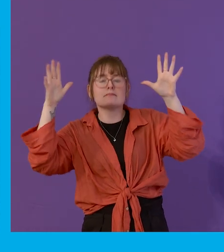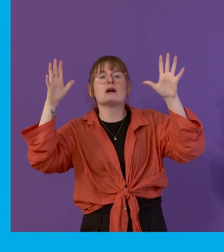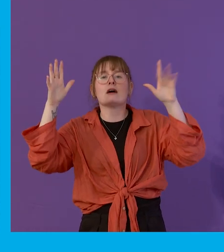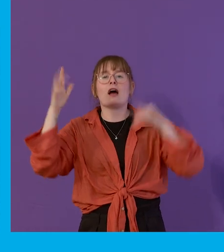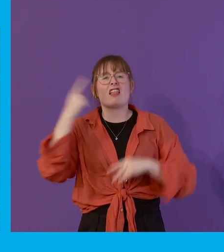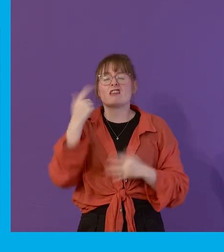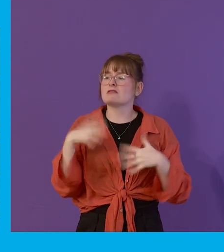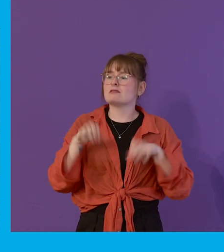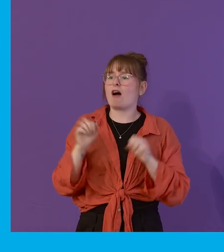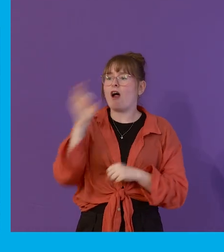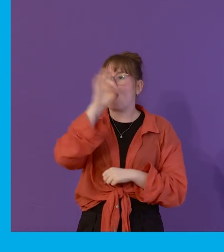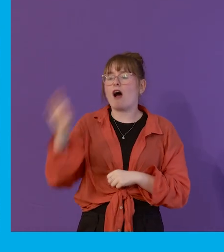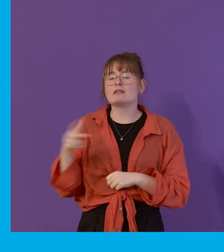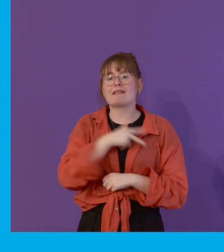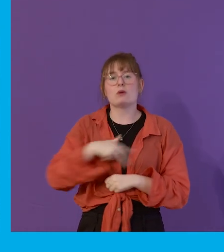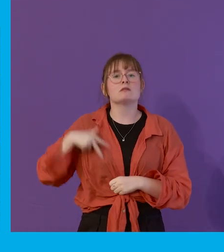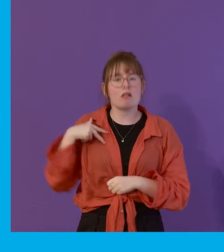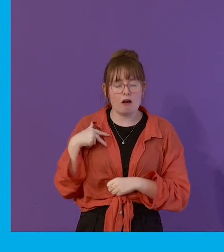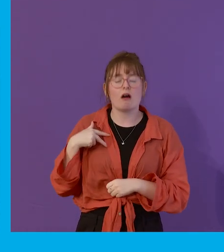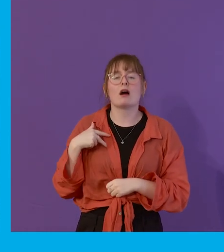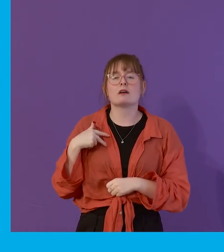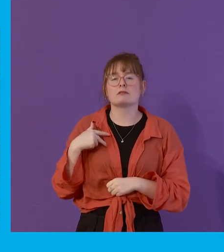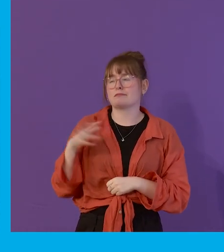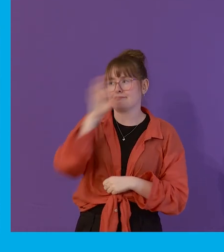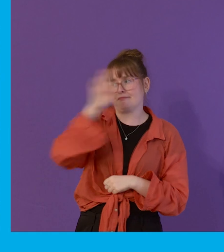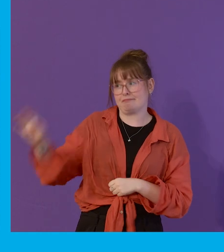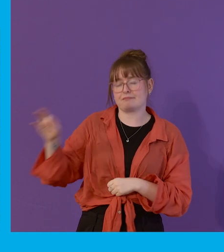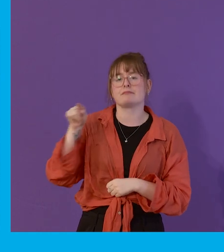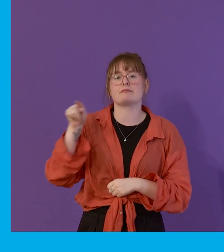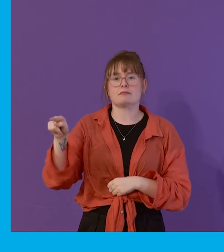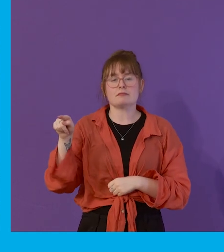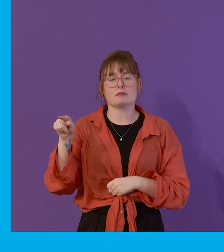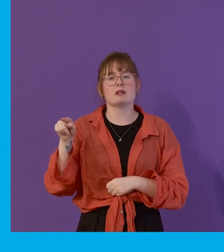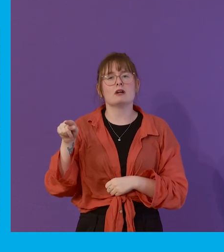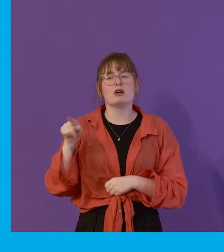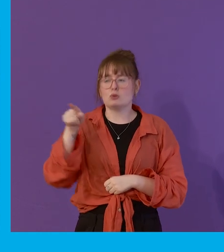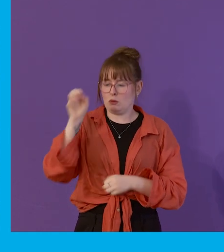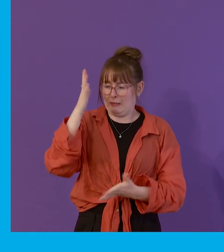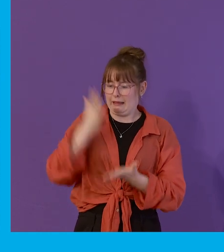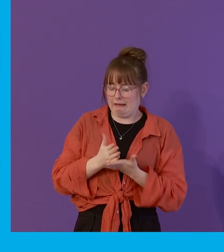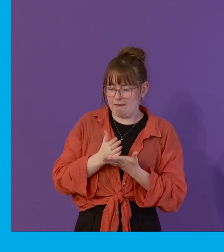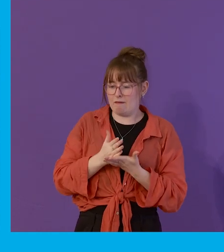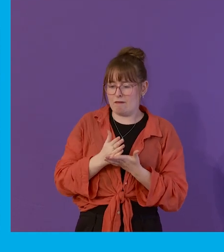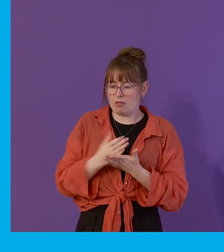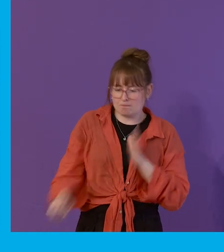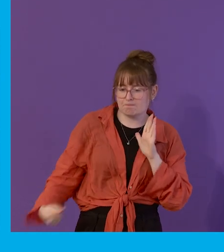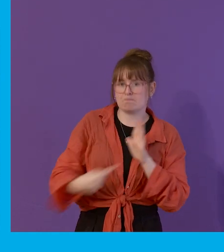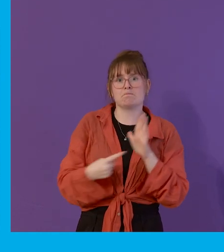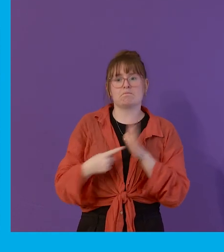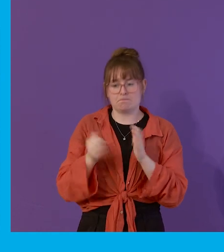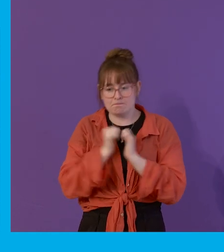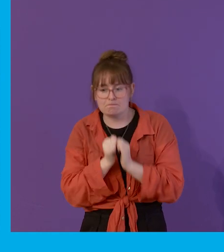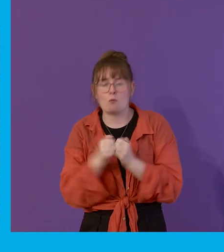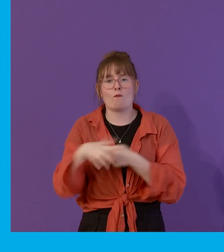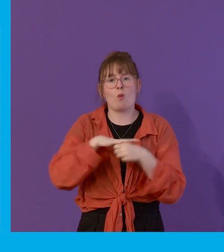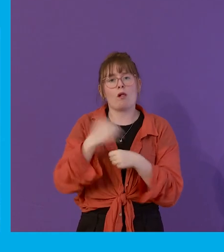Maybe I'll start with Councillor Head. I'll throw it to you so you know it's coming your direction. And that is, what do you believe are the core purposes of